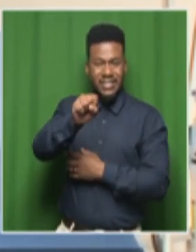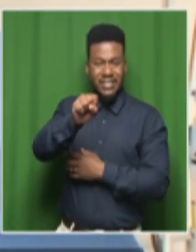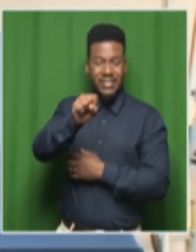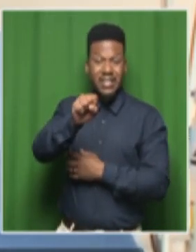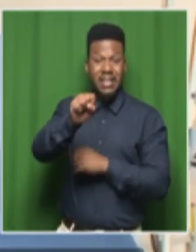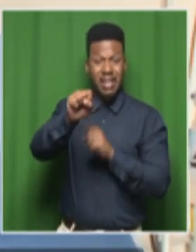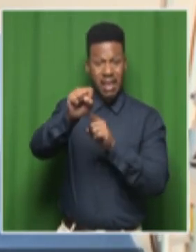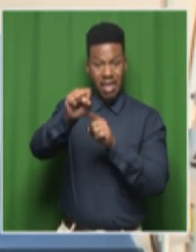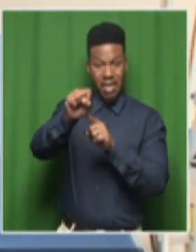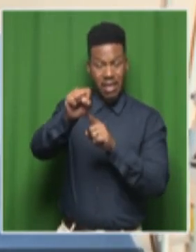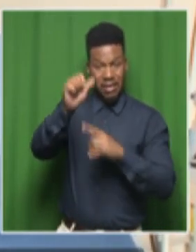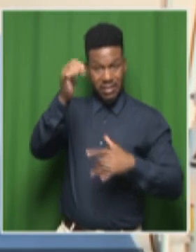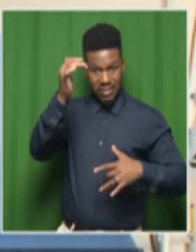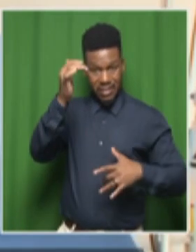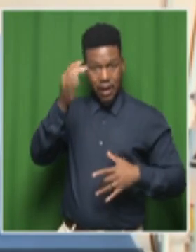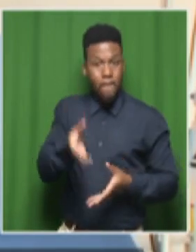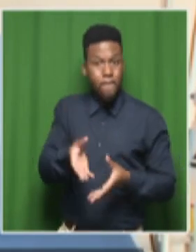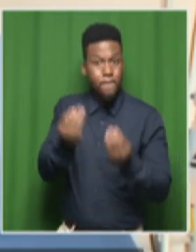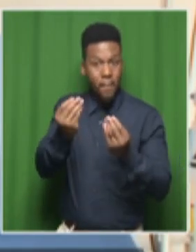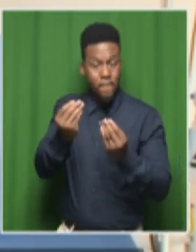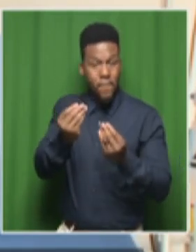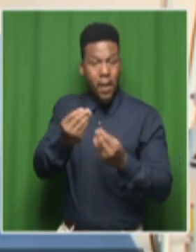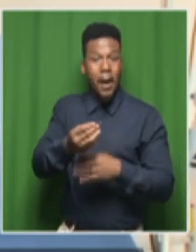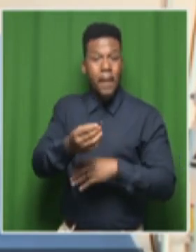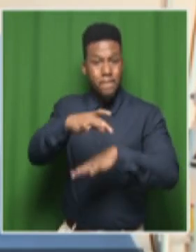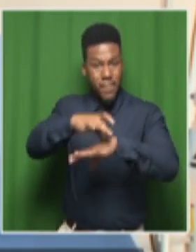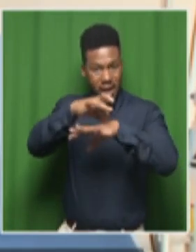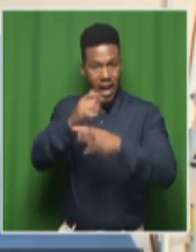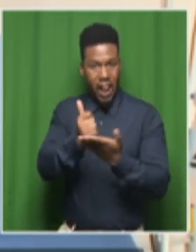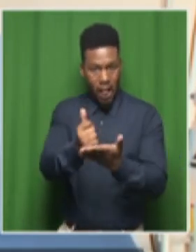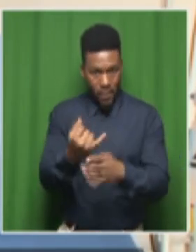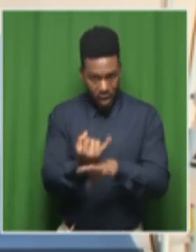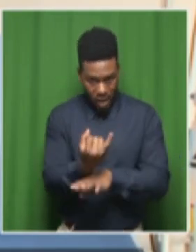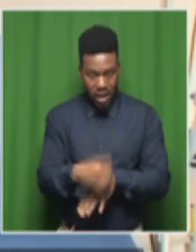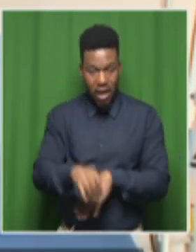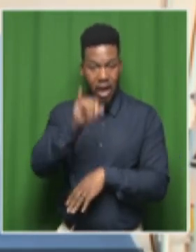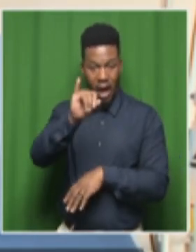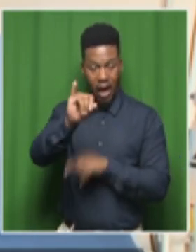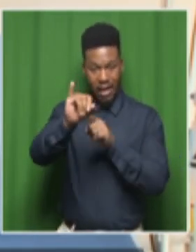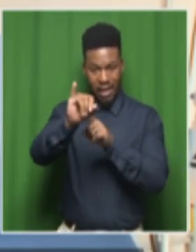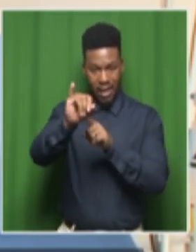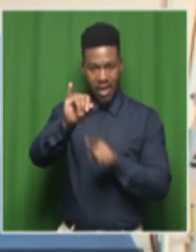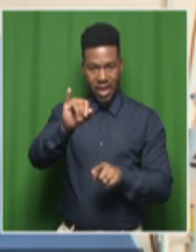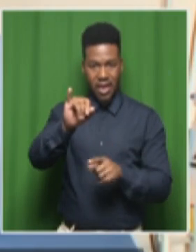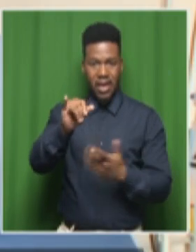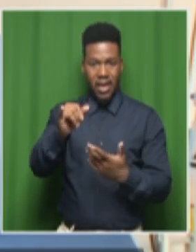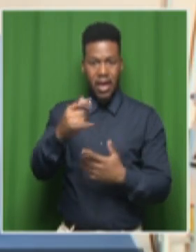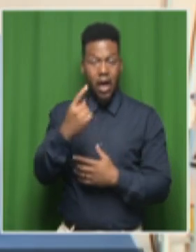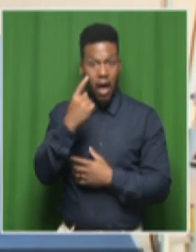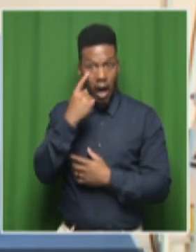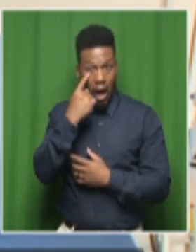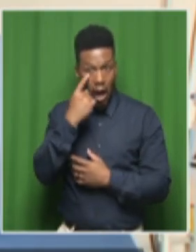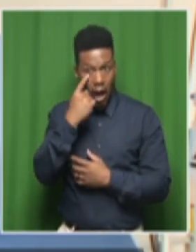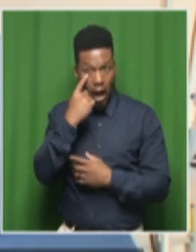for seek medical help early. I is for any eye changes that the patient may experience, a squint,